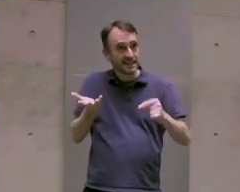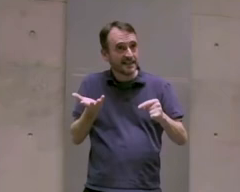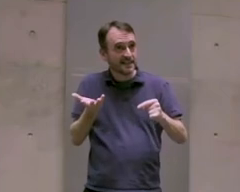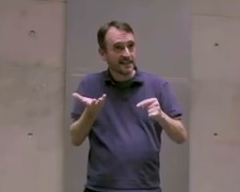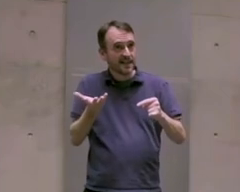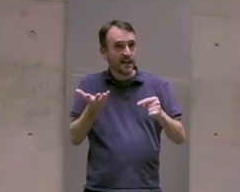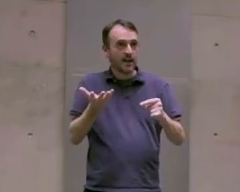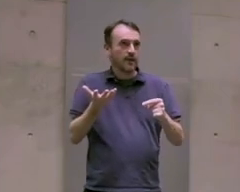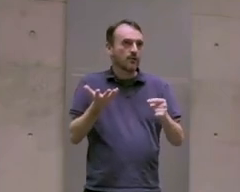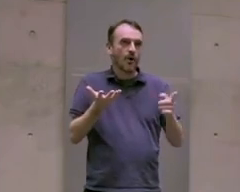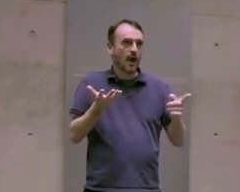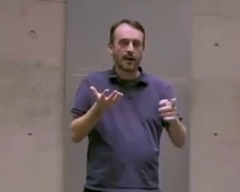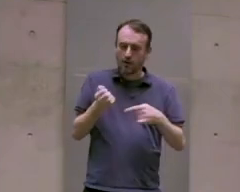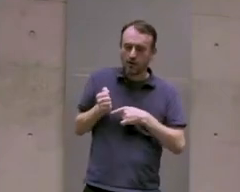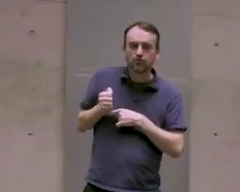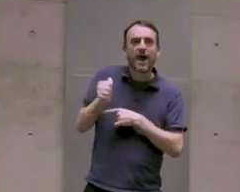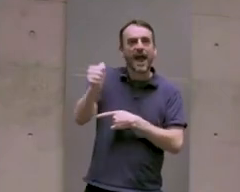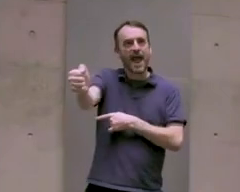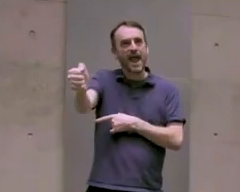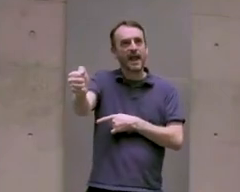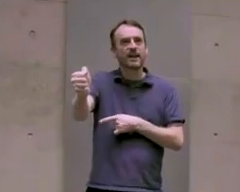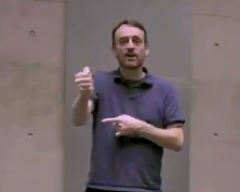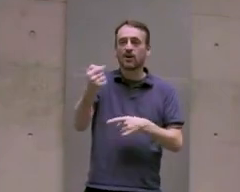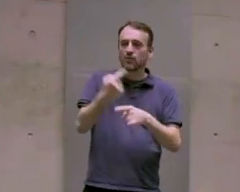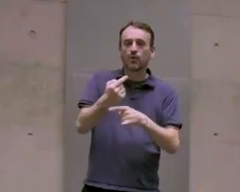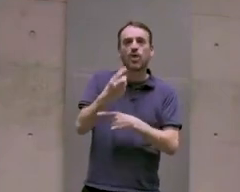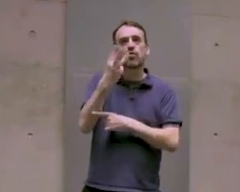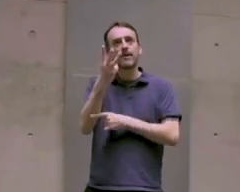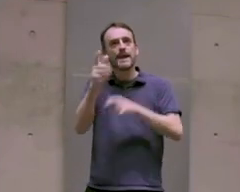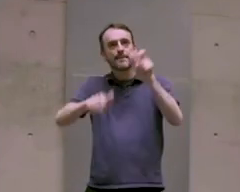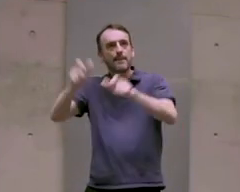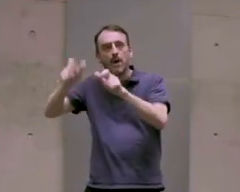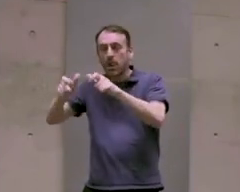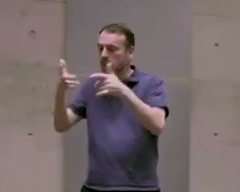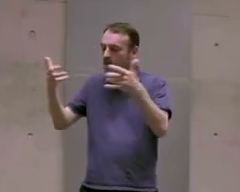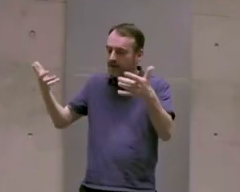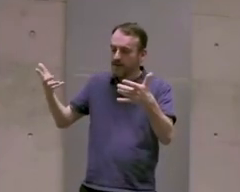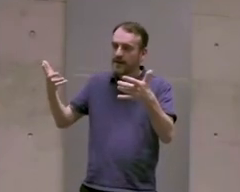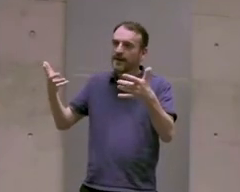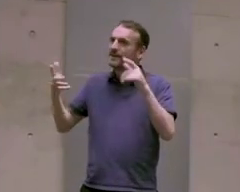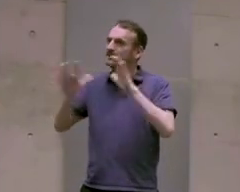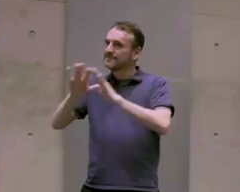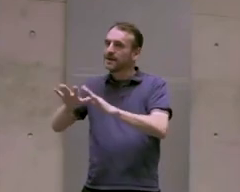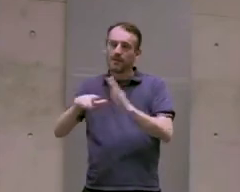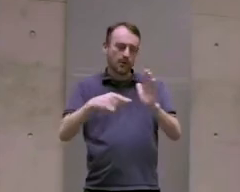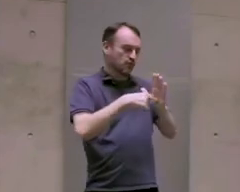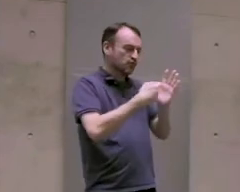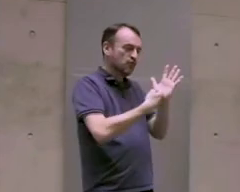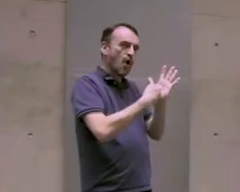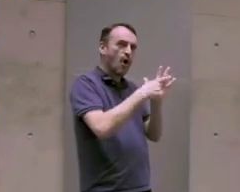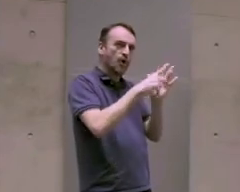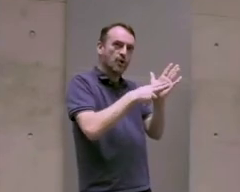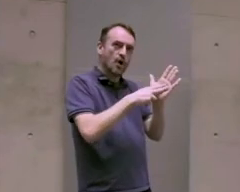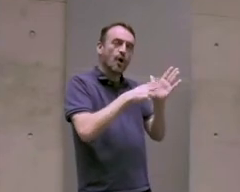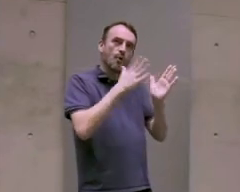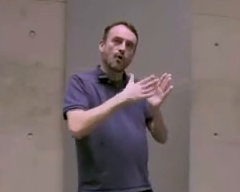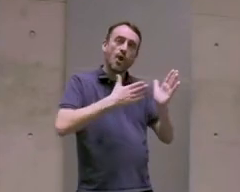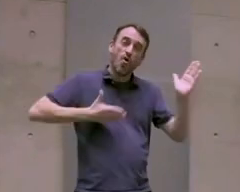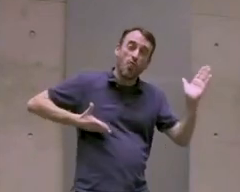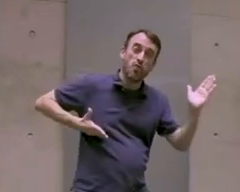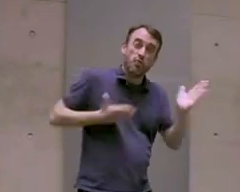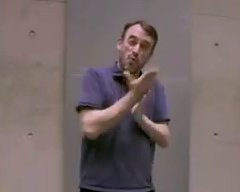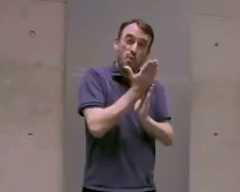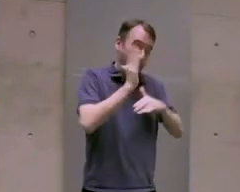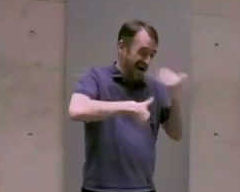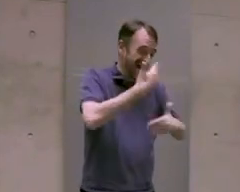on a train, you're kind of talking to three different people to find the thing. Okay, I've got the thing, now I can go over there. Whereas with Tron, you want to be racing through it. And I think even if it's